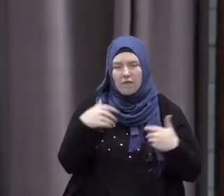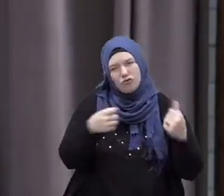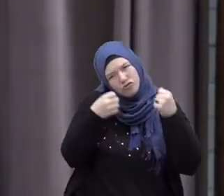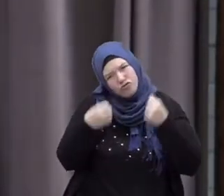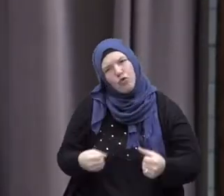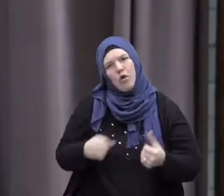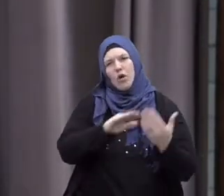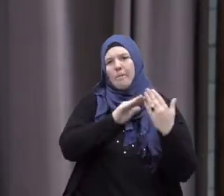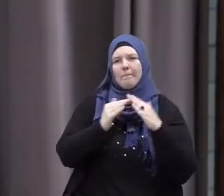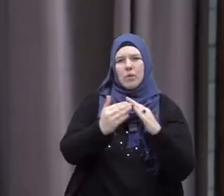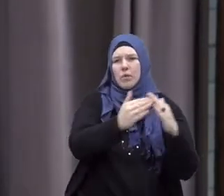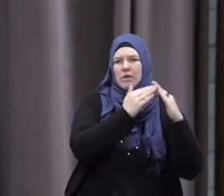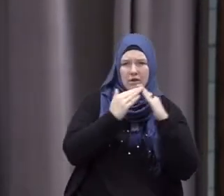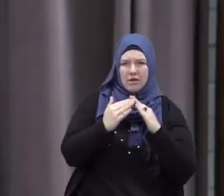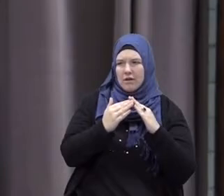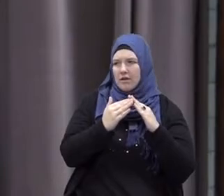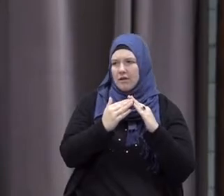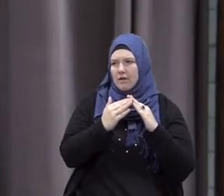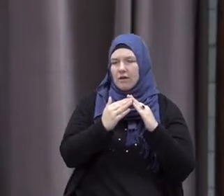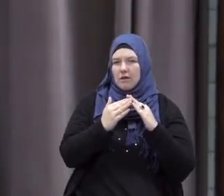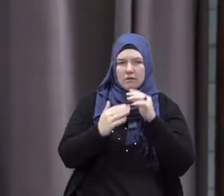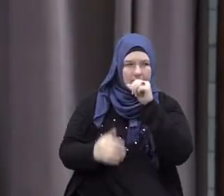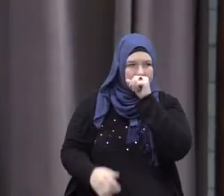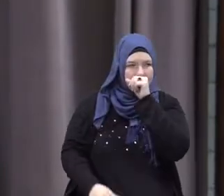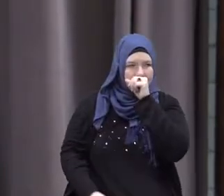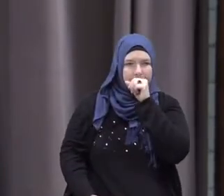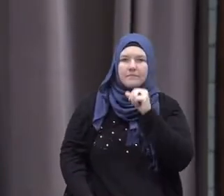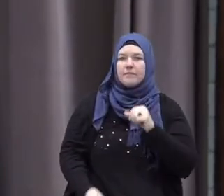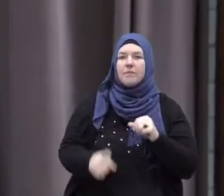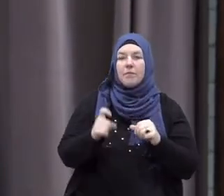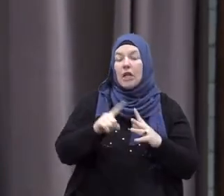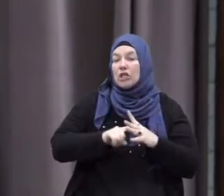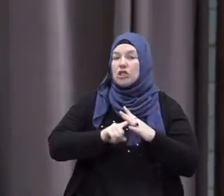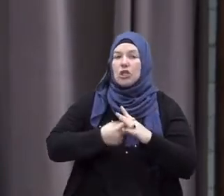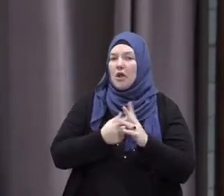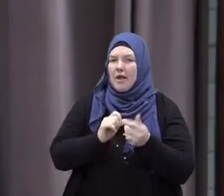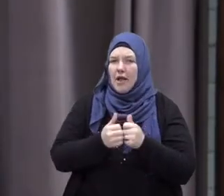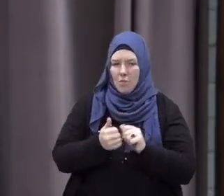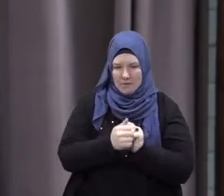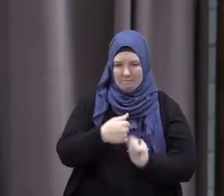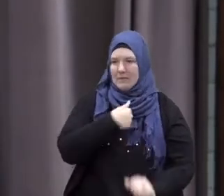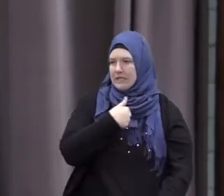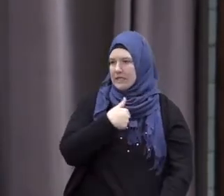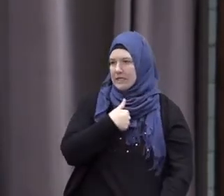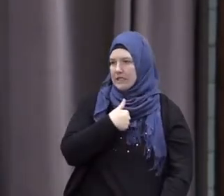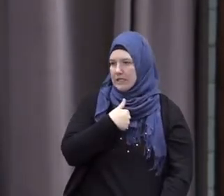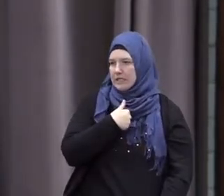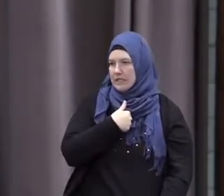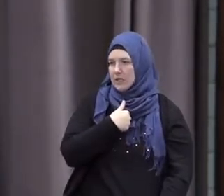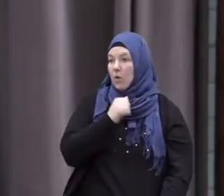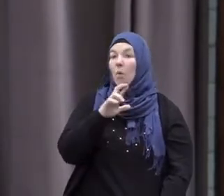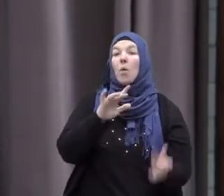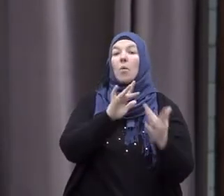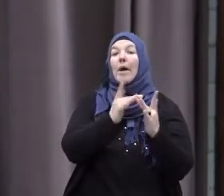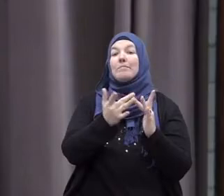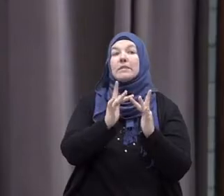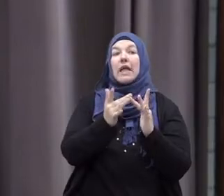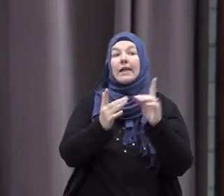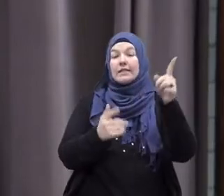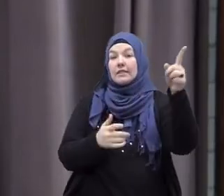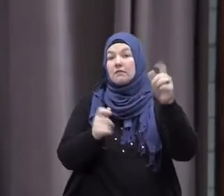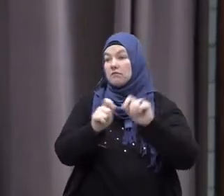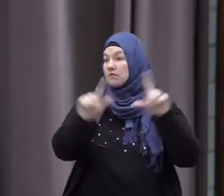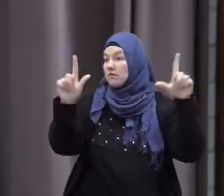we do organization and big stuff, we need to do it here. We need our website to have a